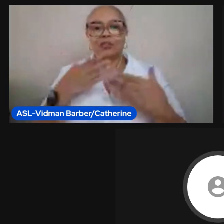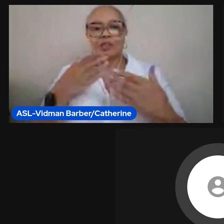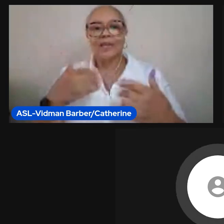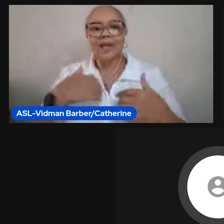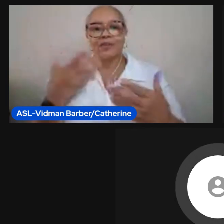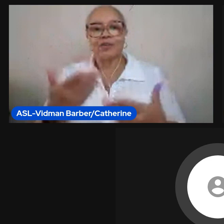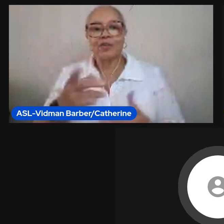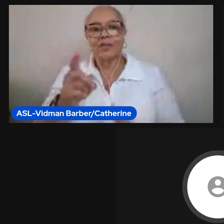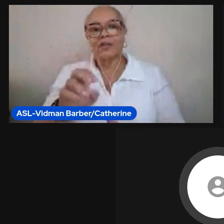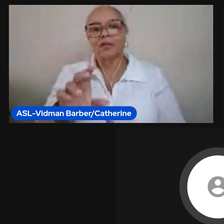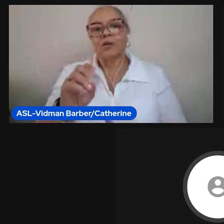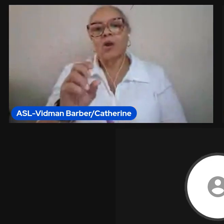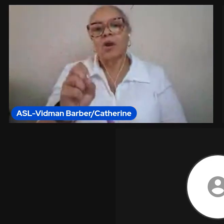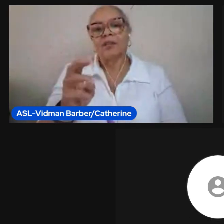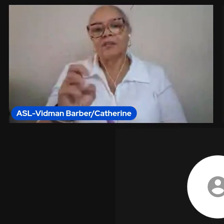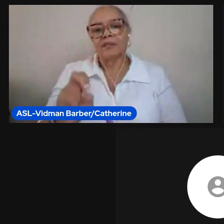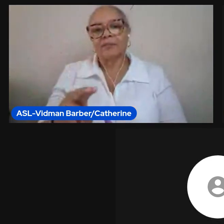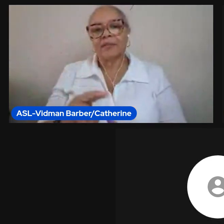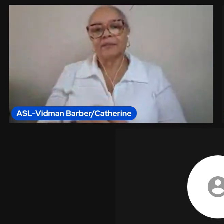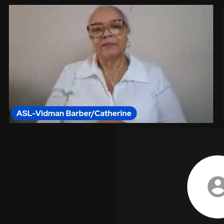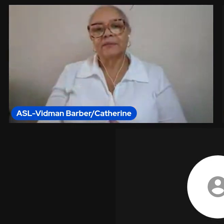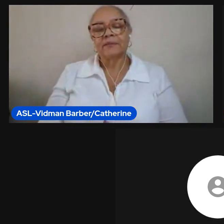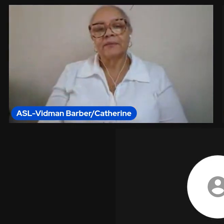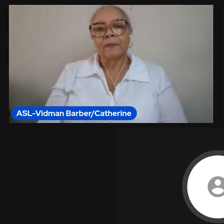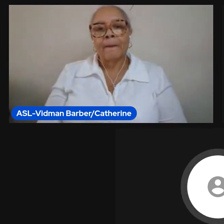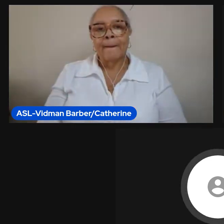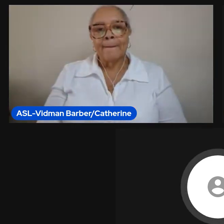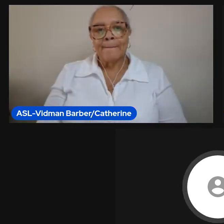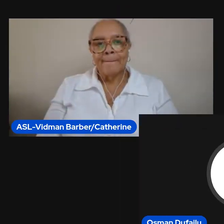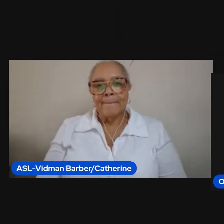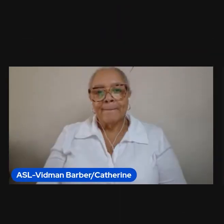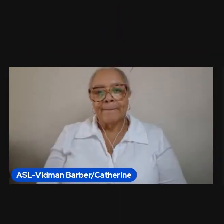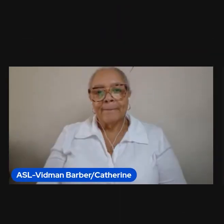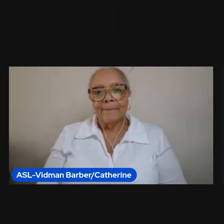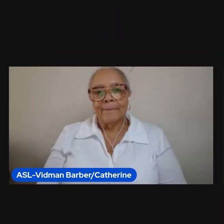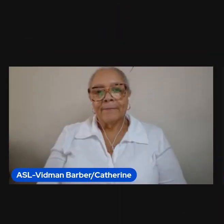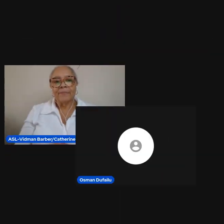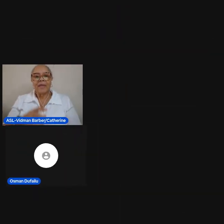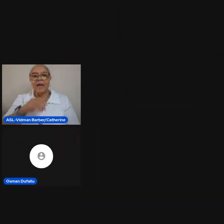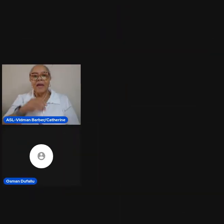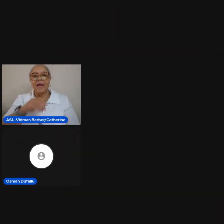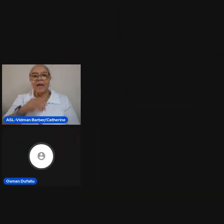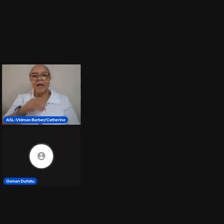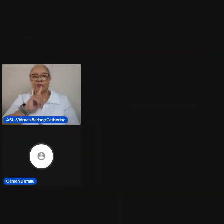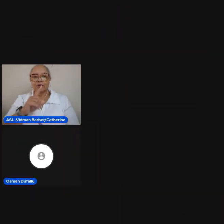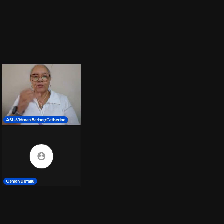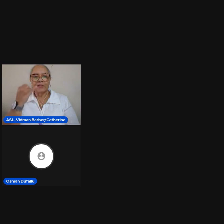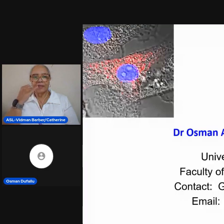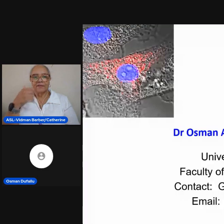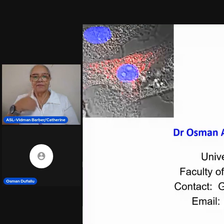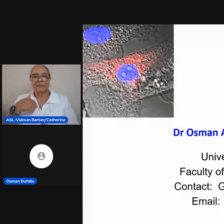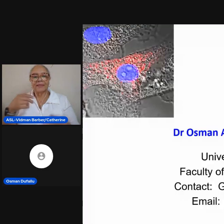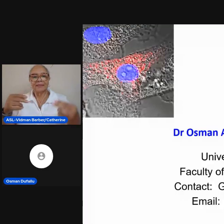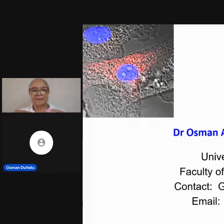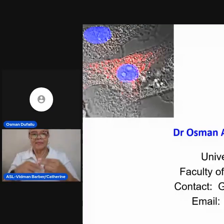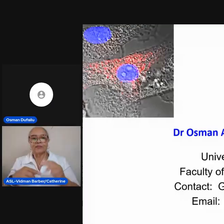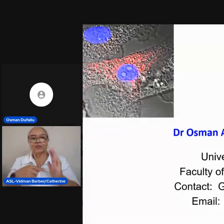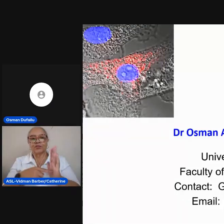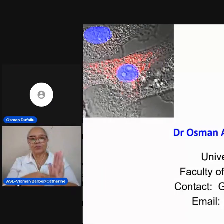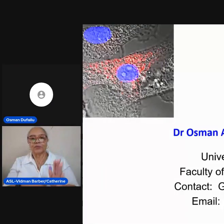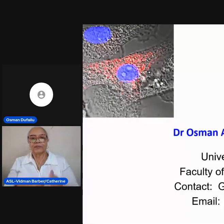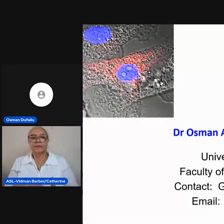Yeah, thank you very Yeah, much, thank you man. very much, man. I'm not sure if my slides are showing.